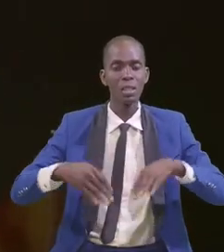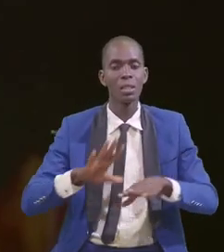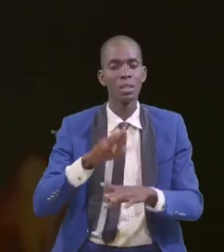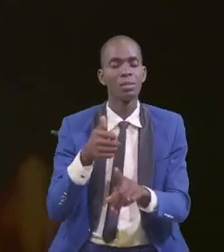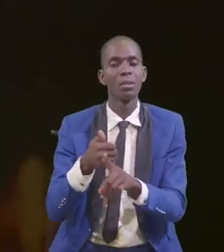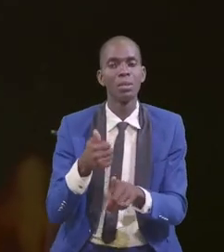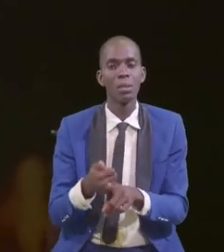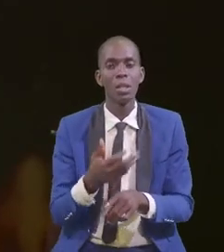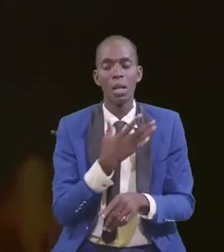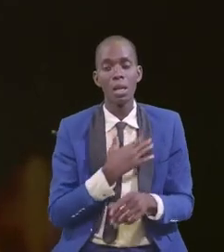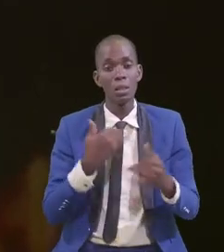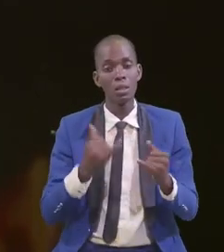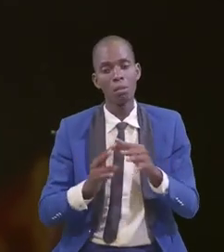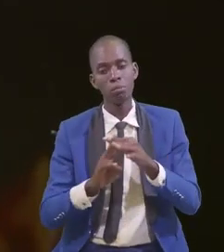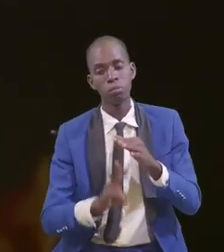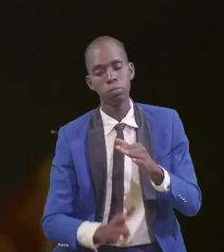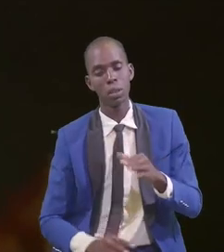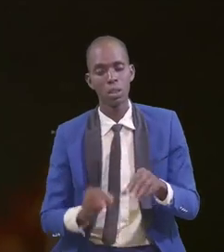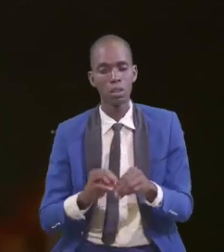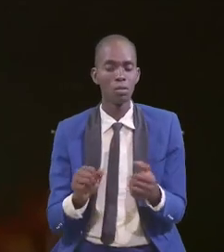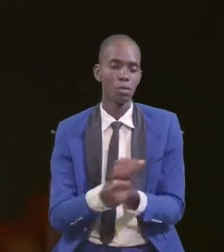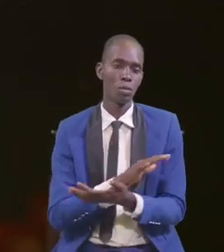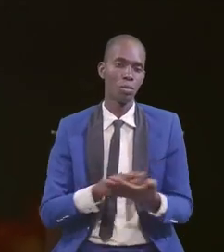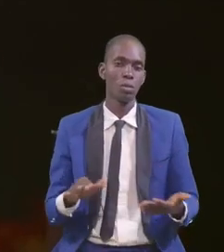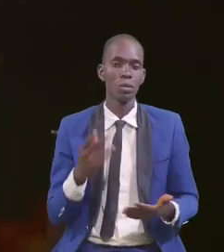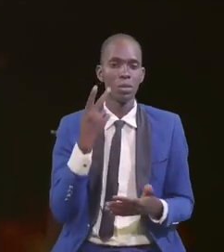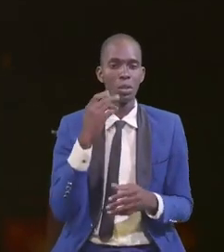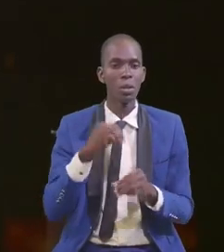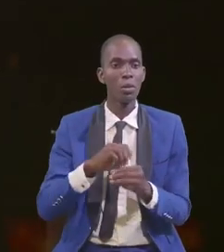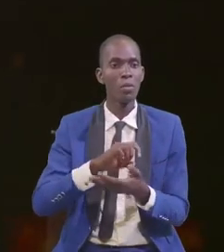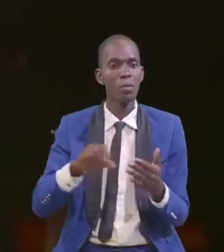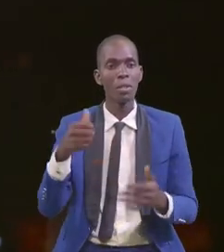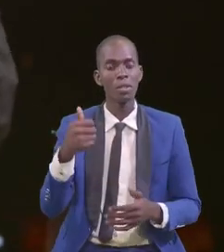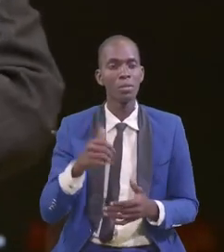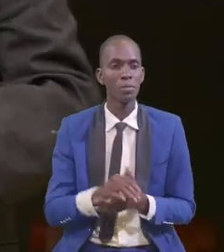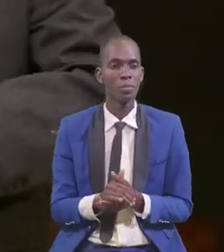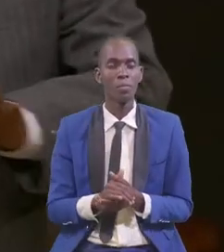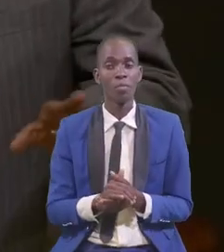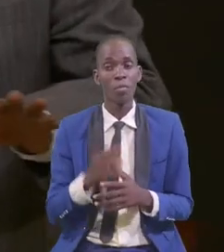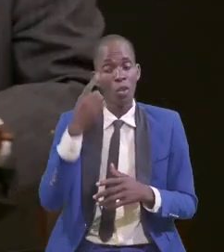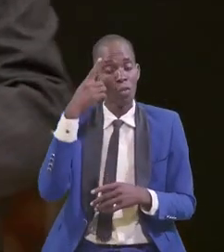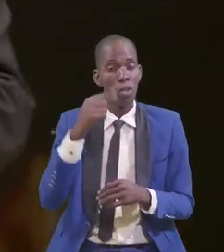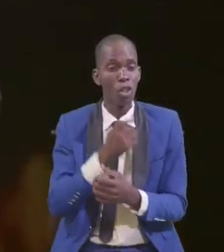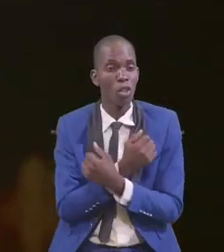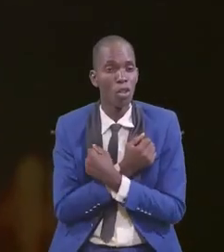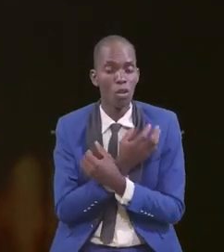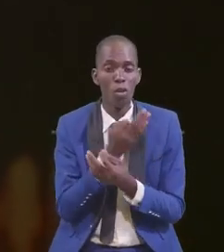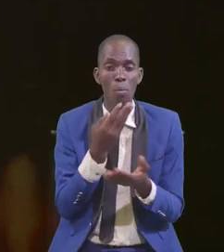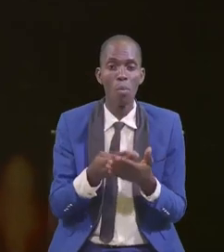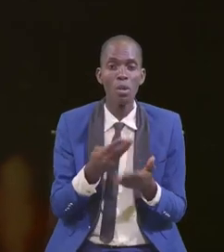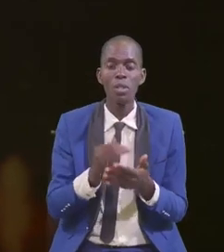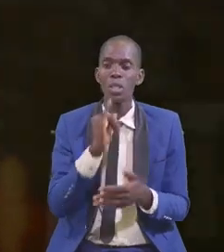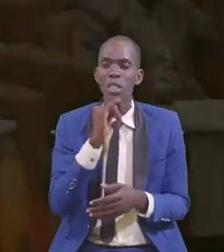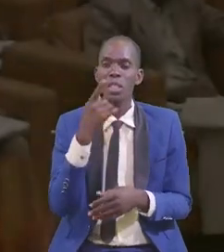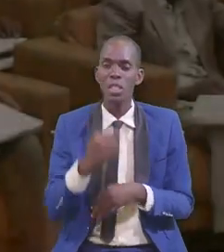they drown. In perdition and destruction. Look at verse 10. For the love of money is